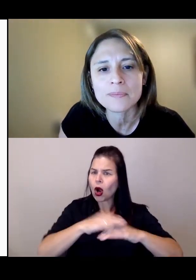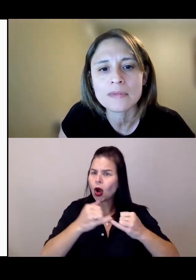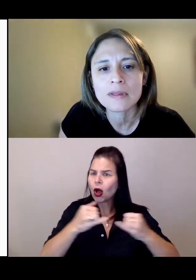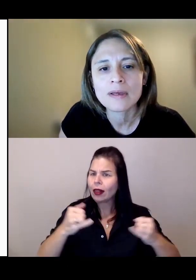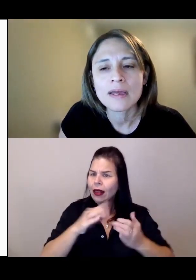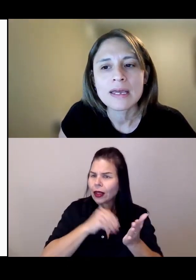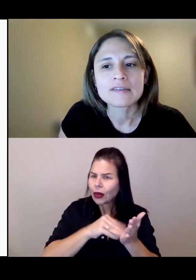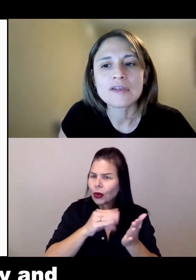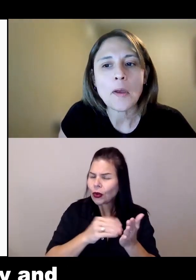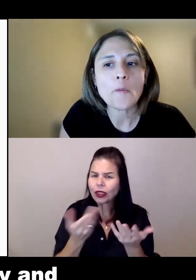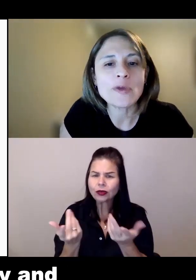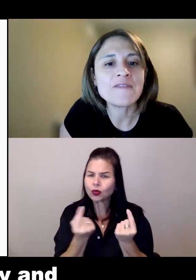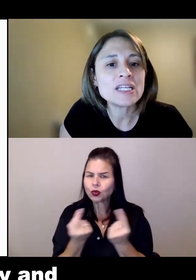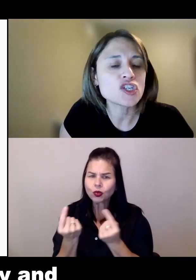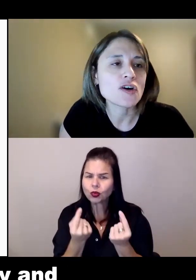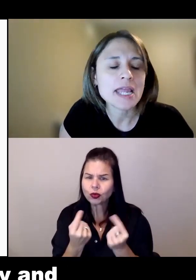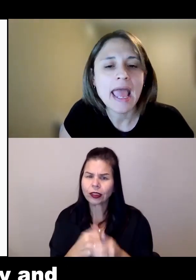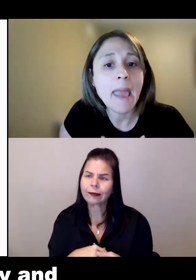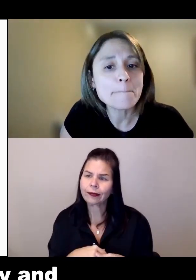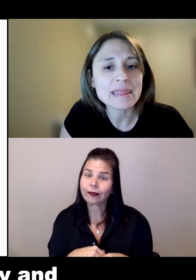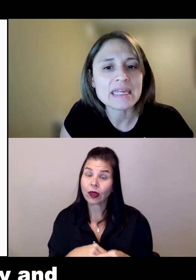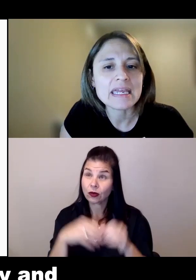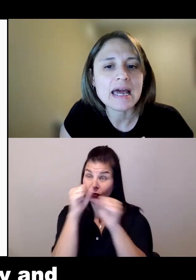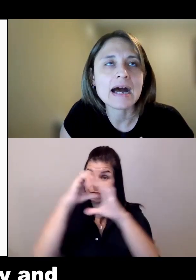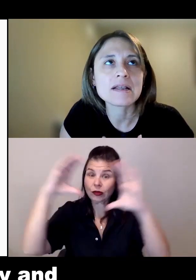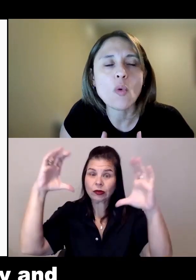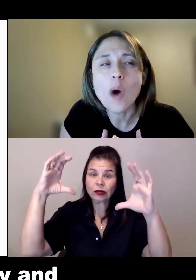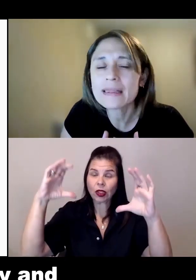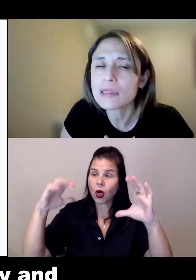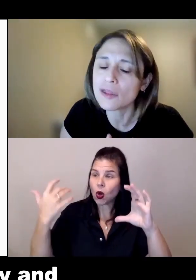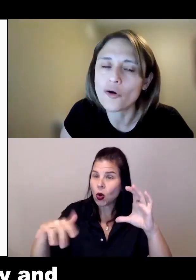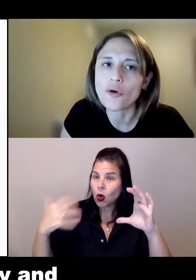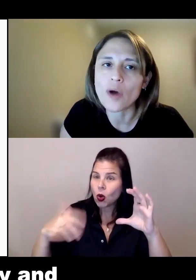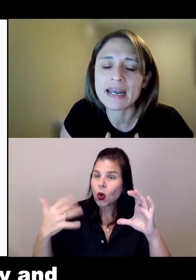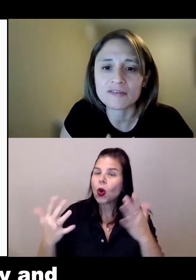stakeholder. So with vision, empathy, and